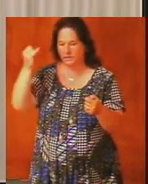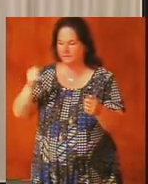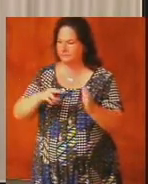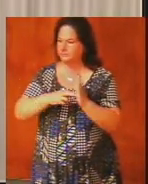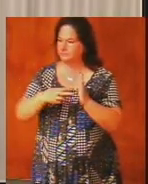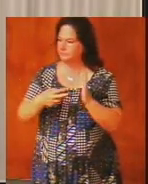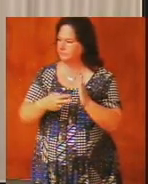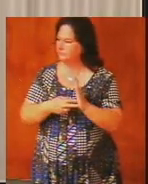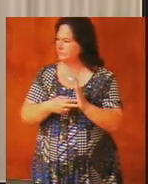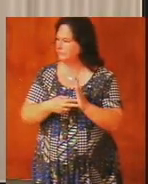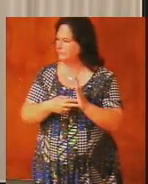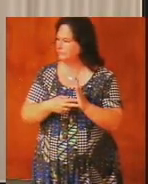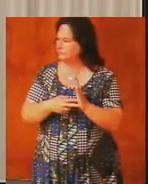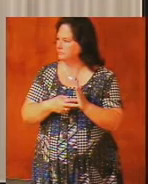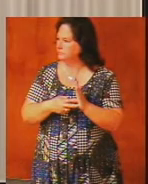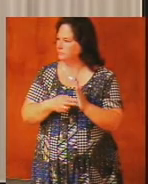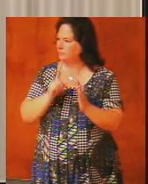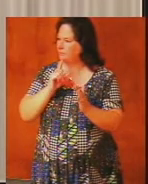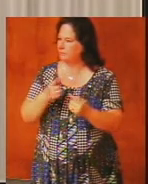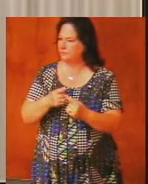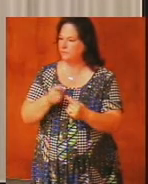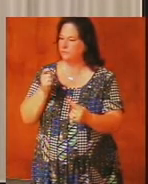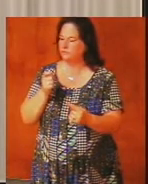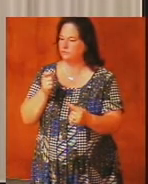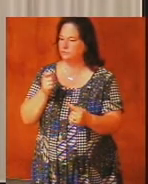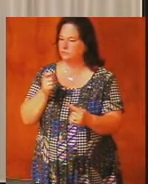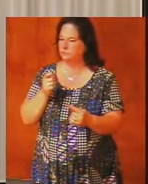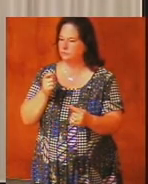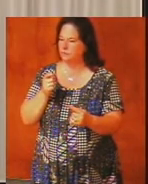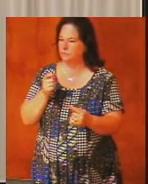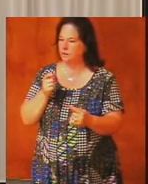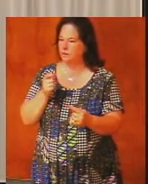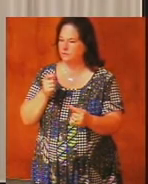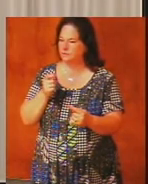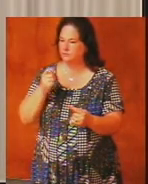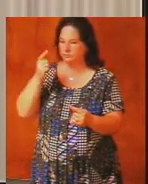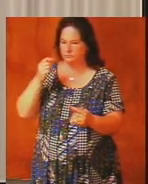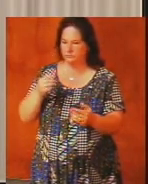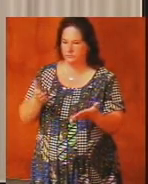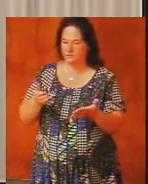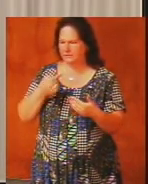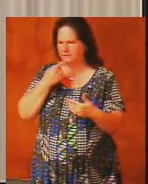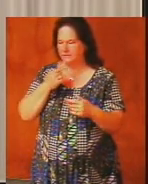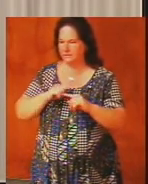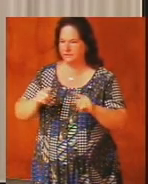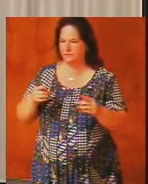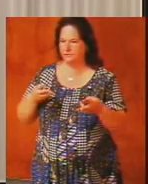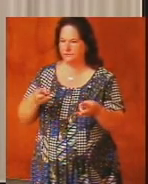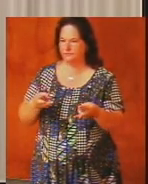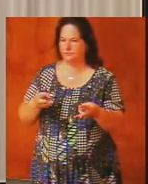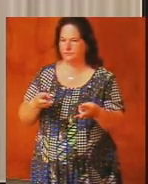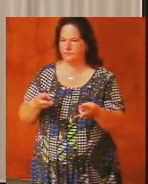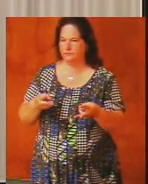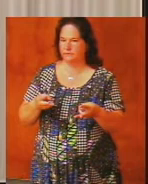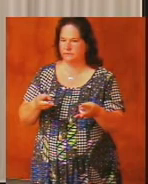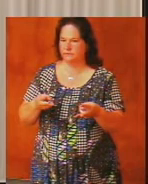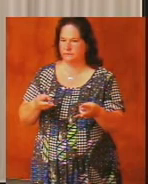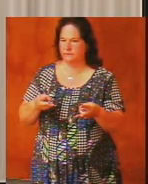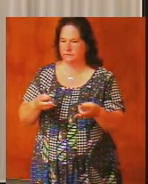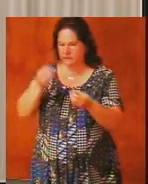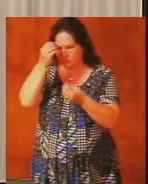Meaning is derived from context. Let me say that a different way.